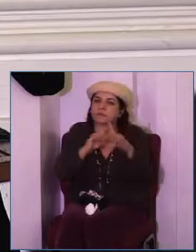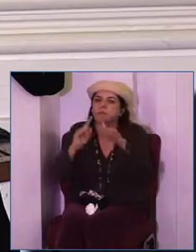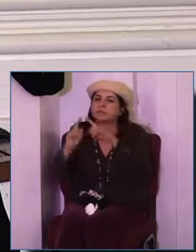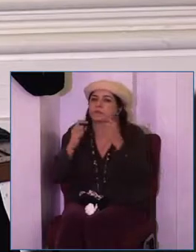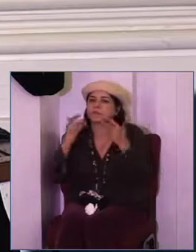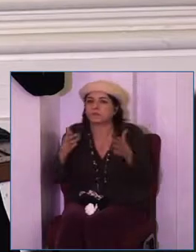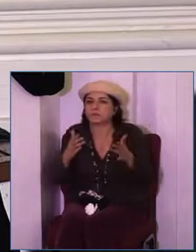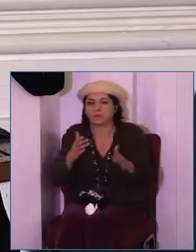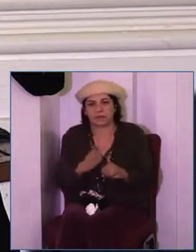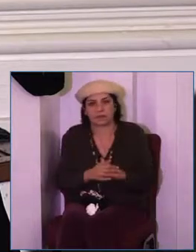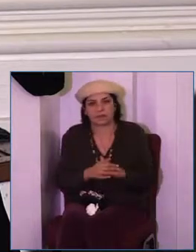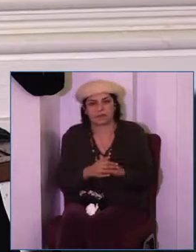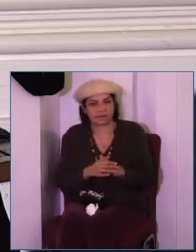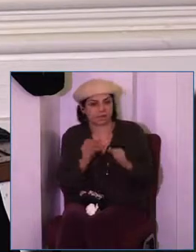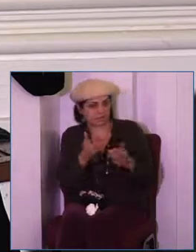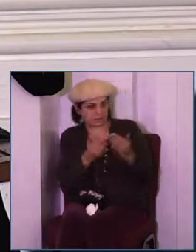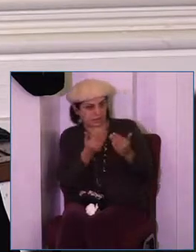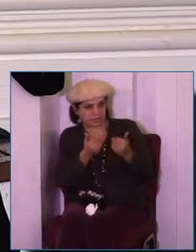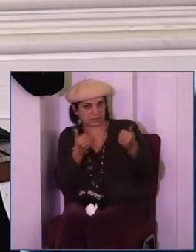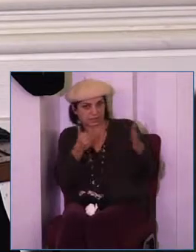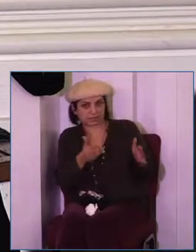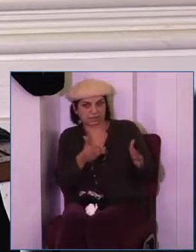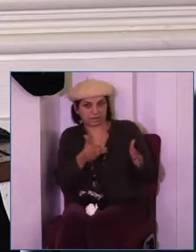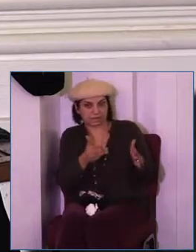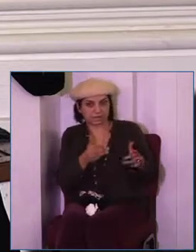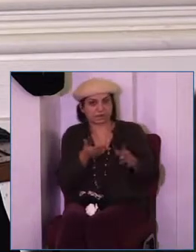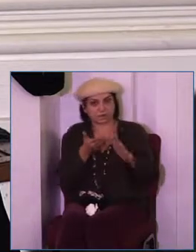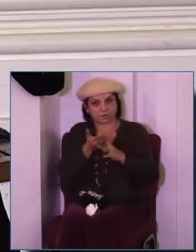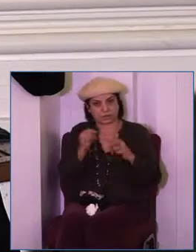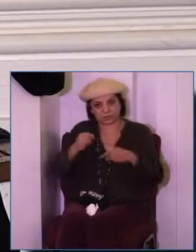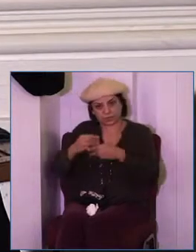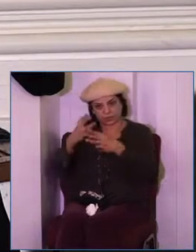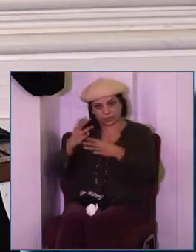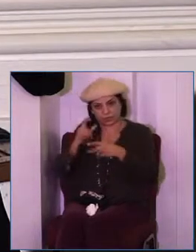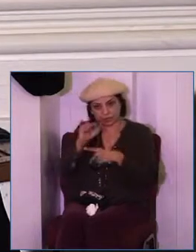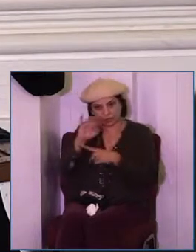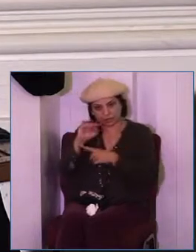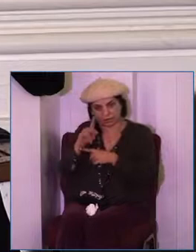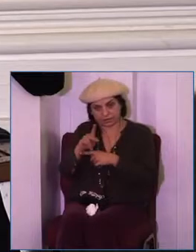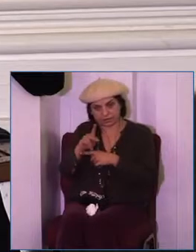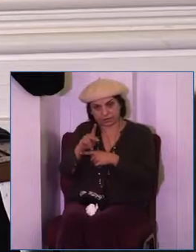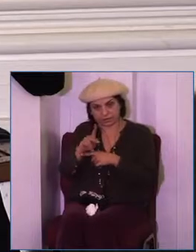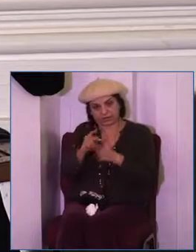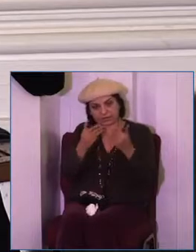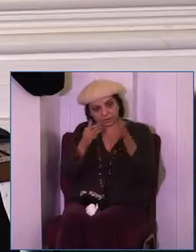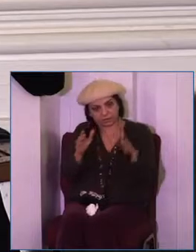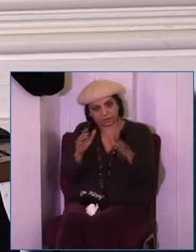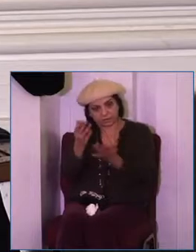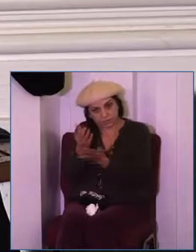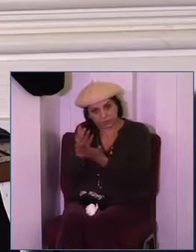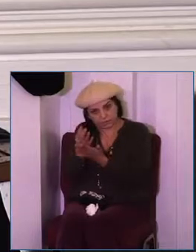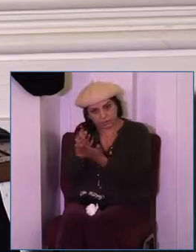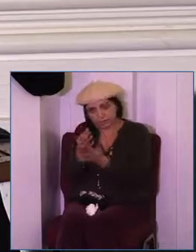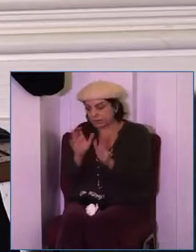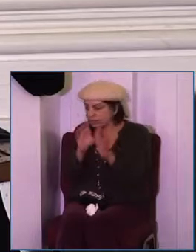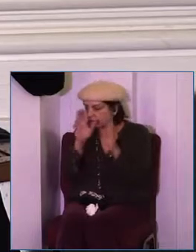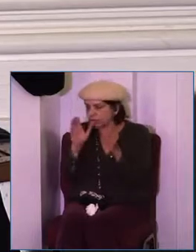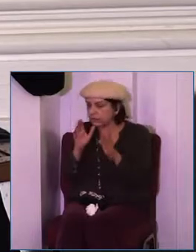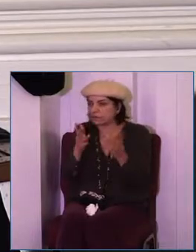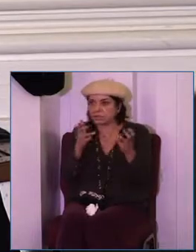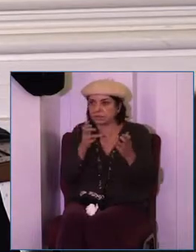up at the link. Again, if it's for just for the general fund, great. If you want to